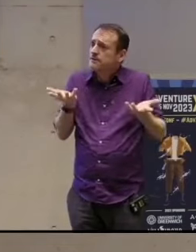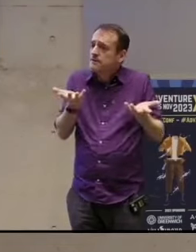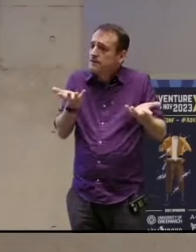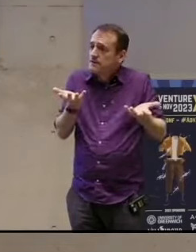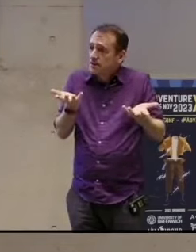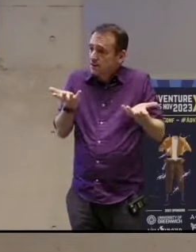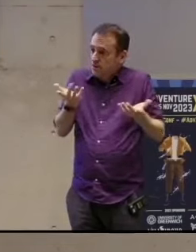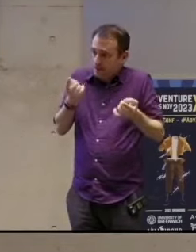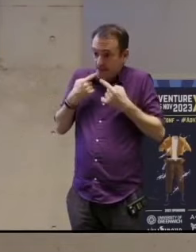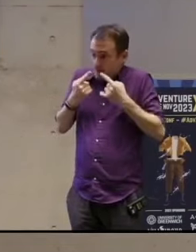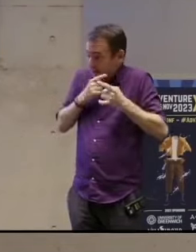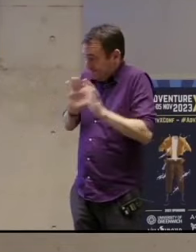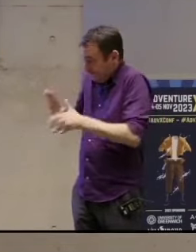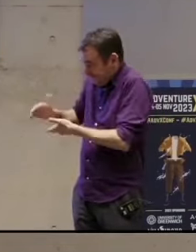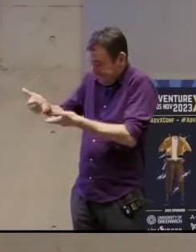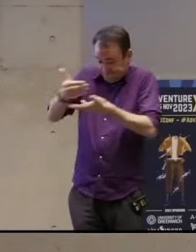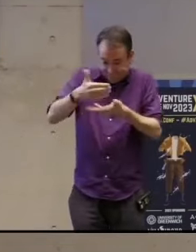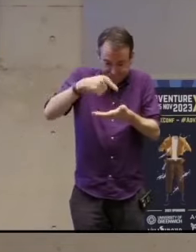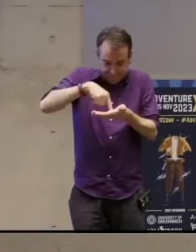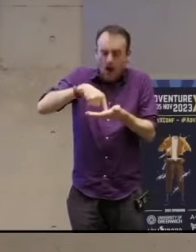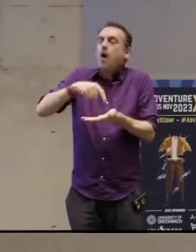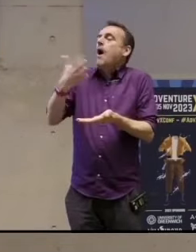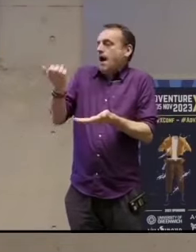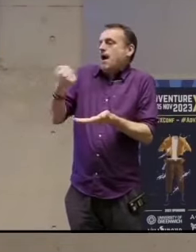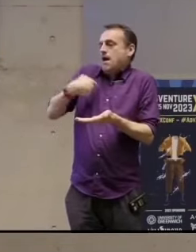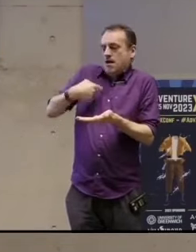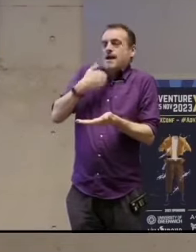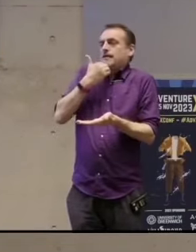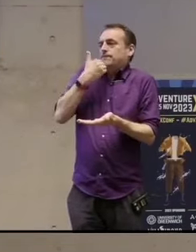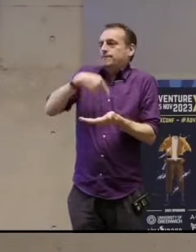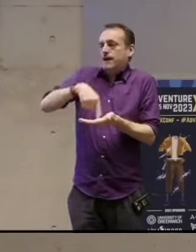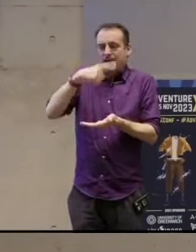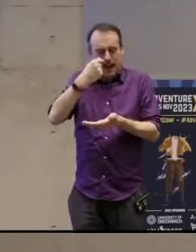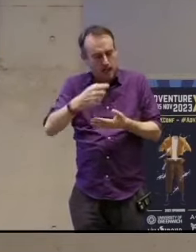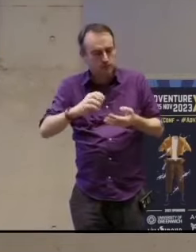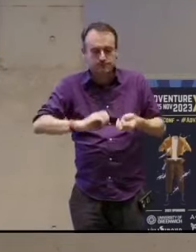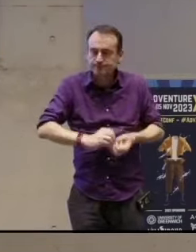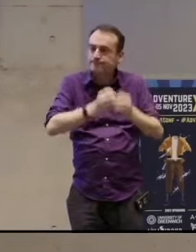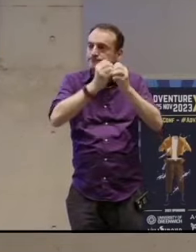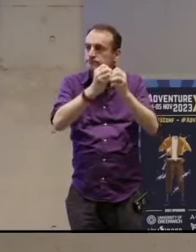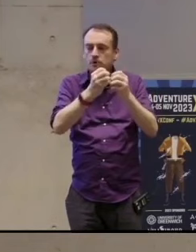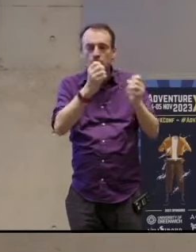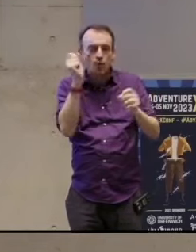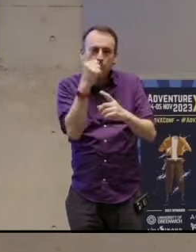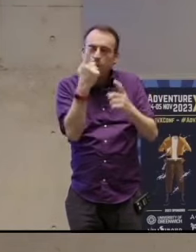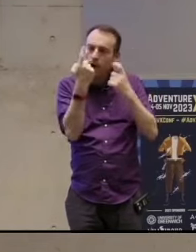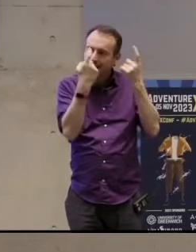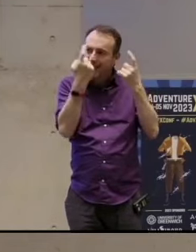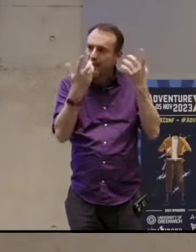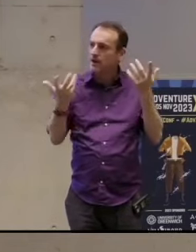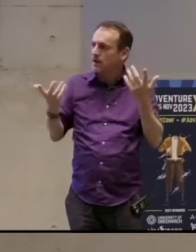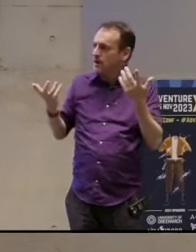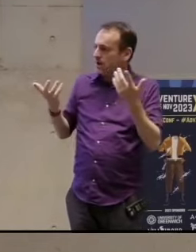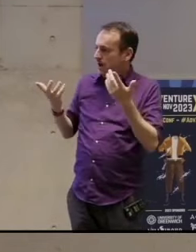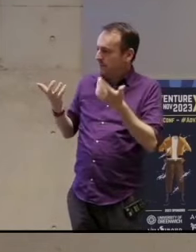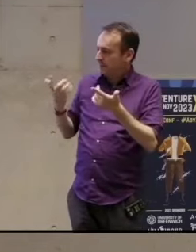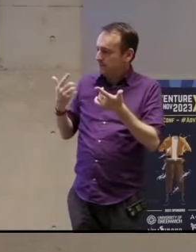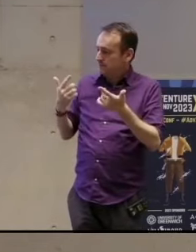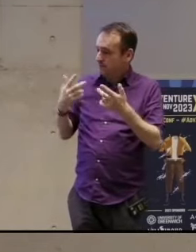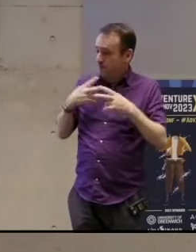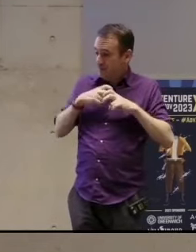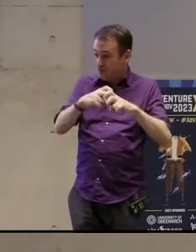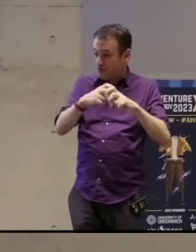enough here to start to sort of create interesting, complex ideas rather than letting the research guide